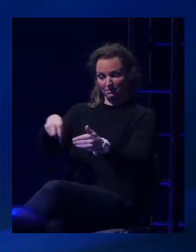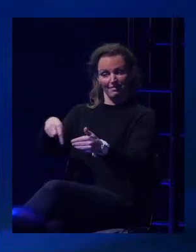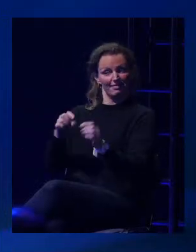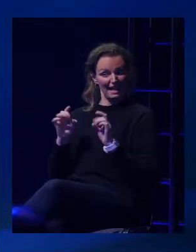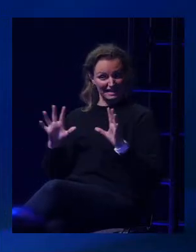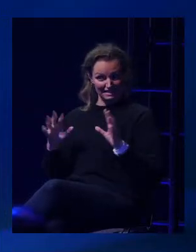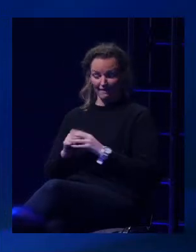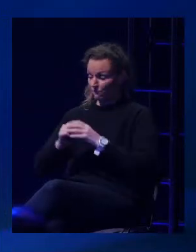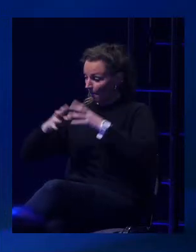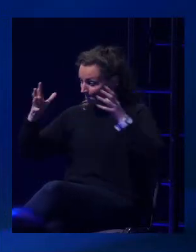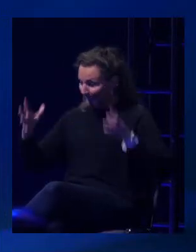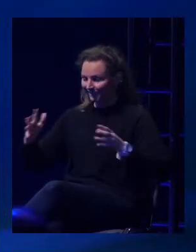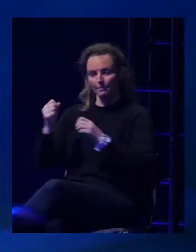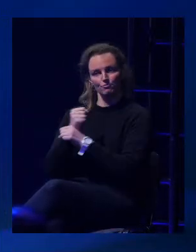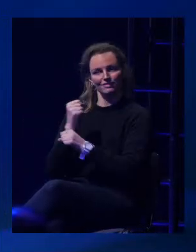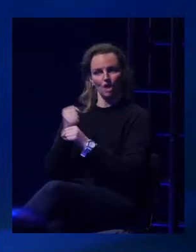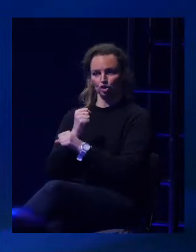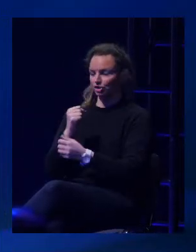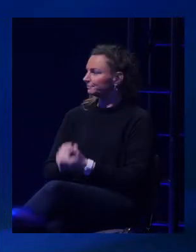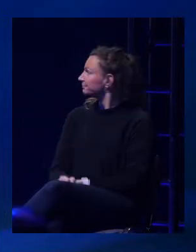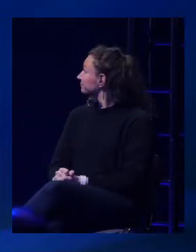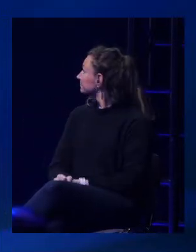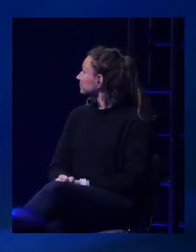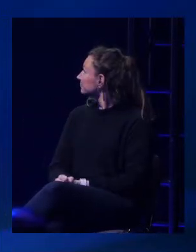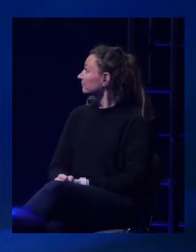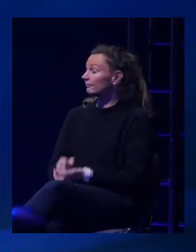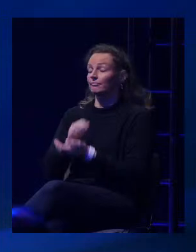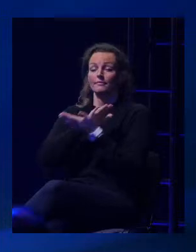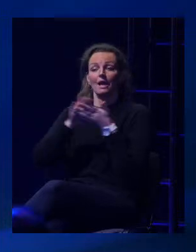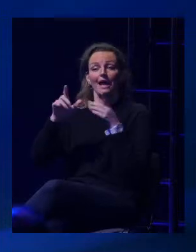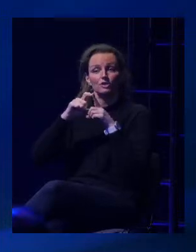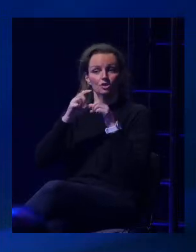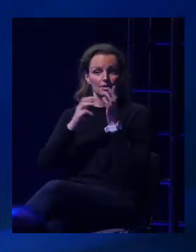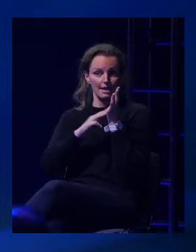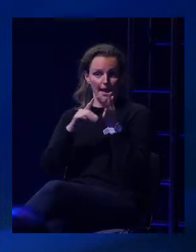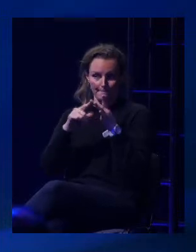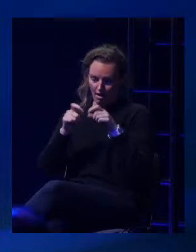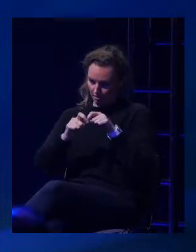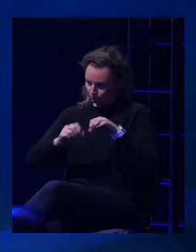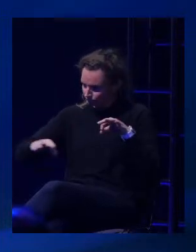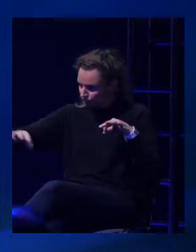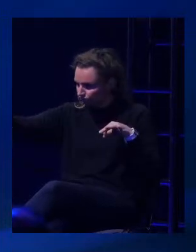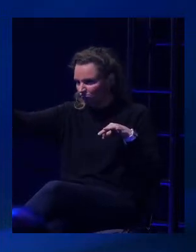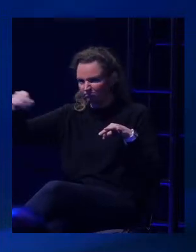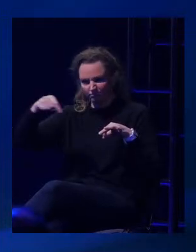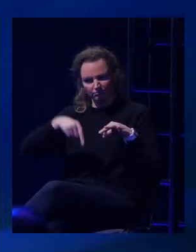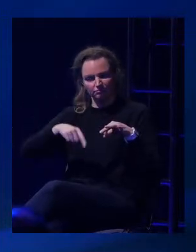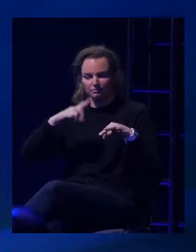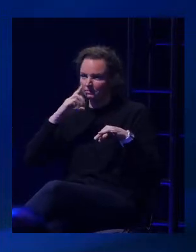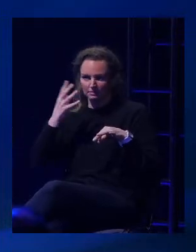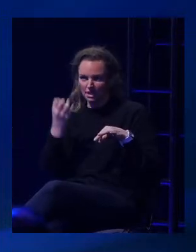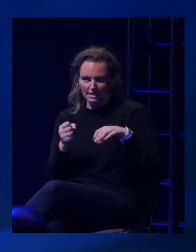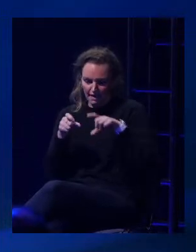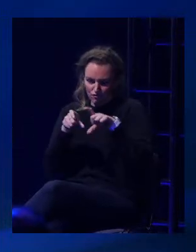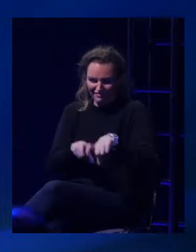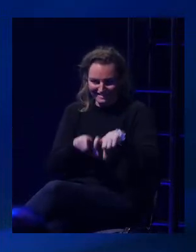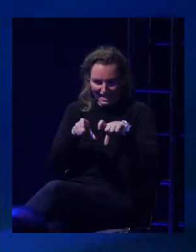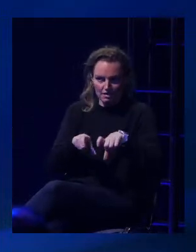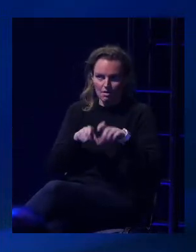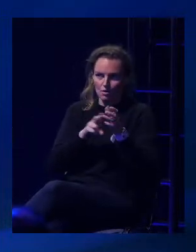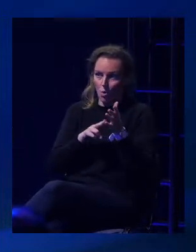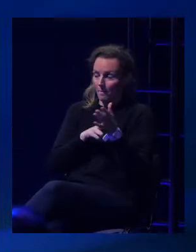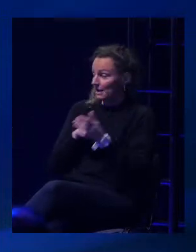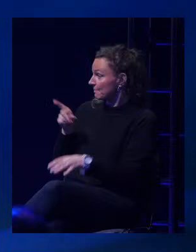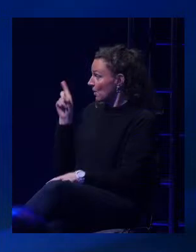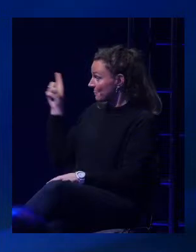A small thing, but HDMI retention as well. HDMI is equally cursed and blessed. It does not have a retainer normally, but at least with this particular